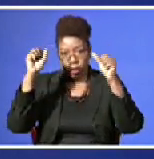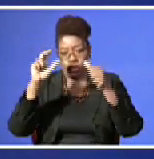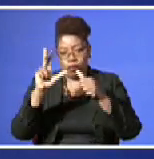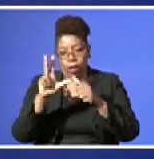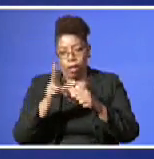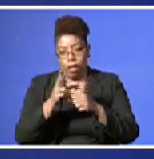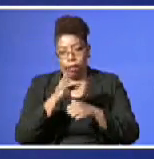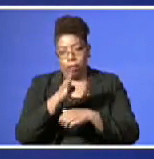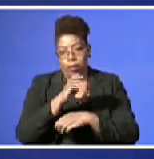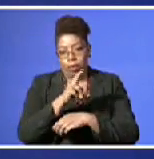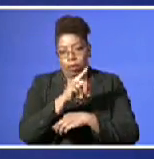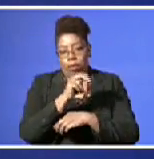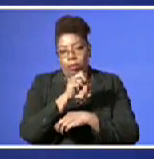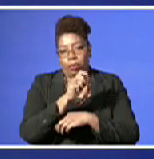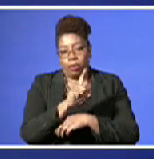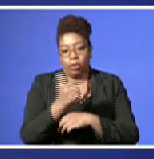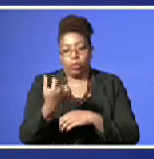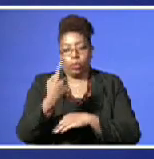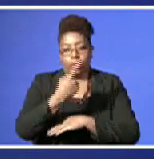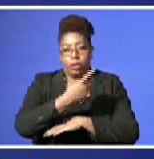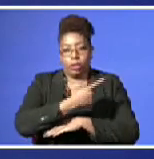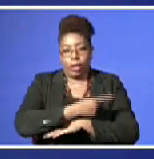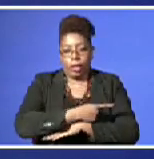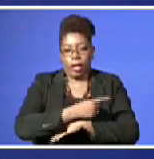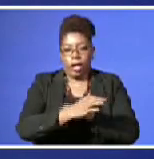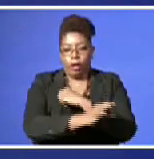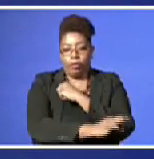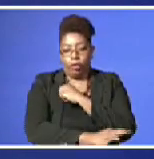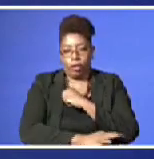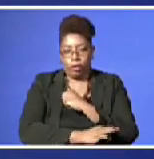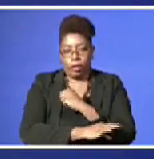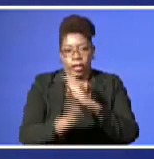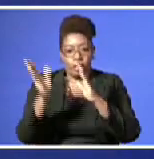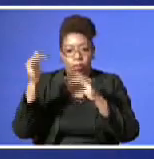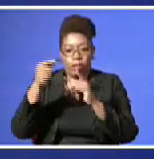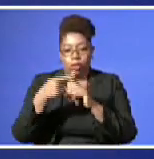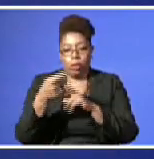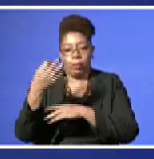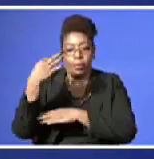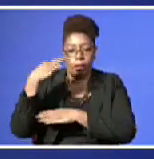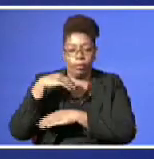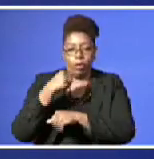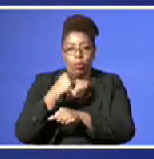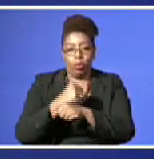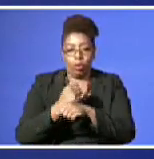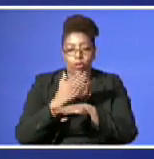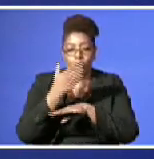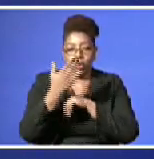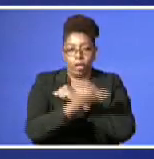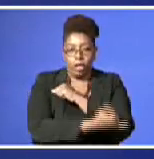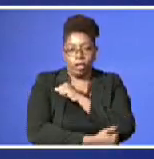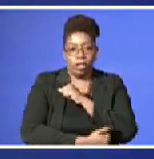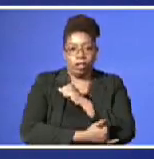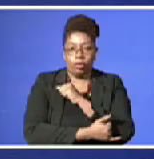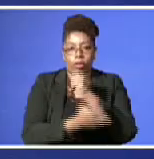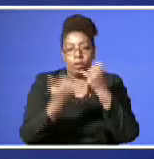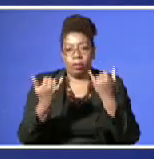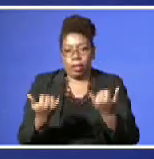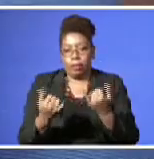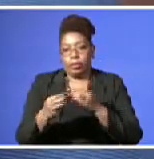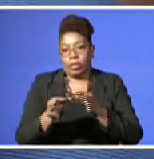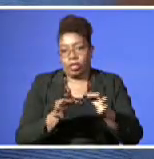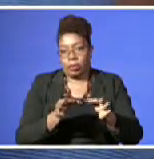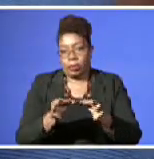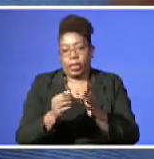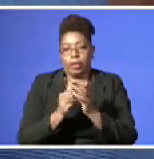today. This is the council pushes for an initiative which is expected to benefit workers across the country. Fern Carey explains.